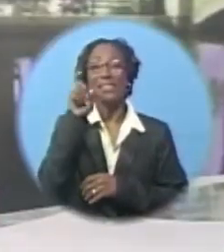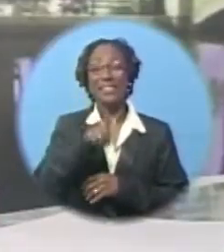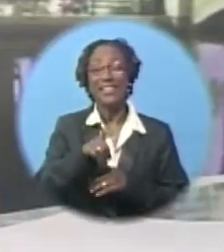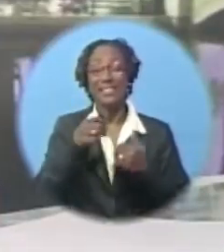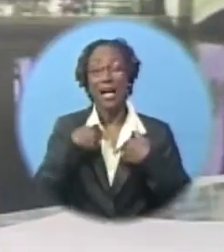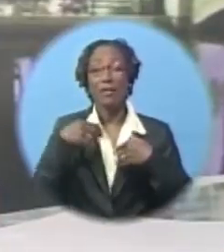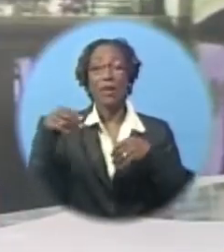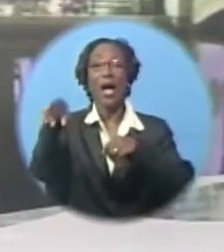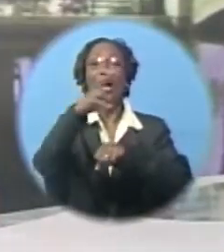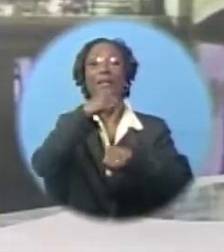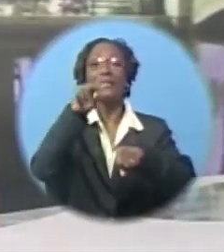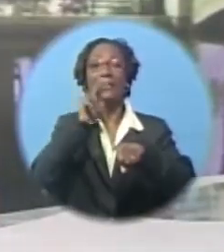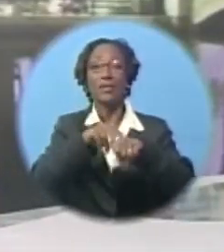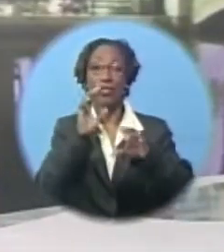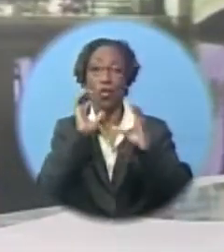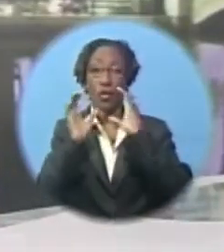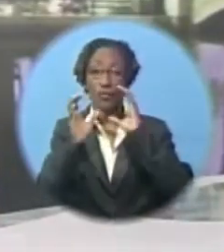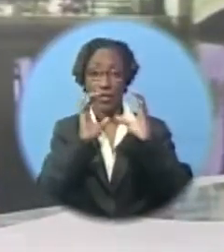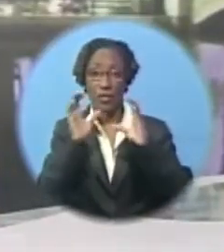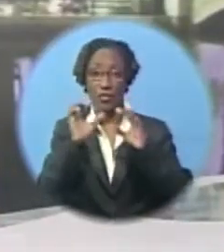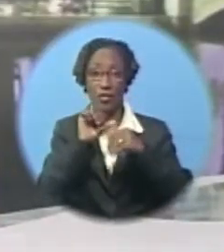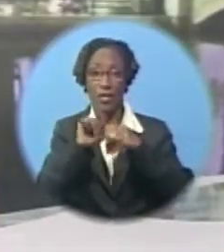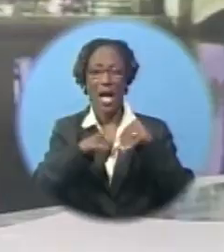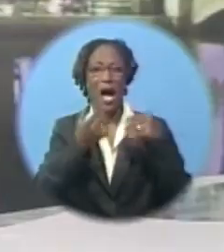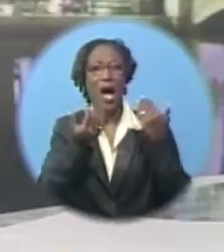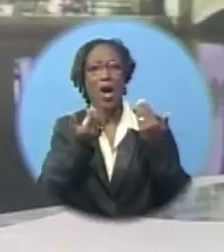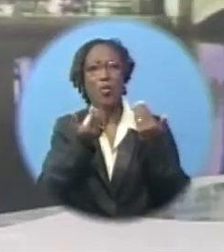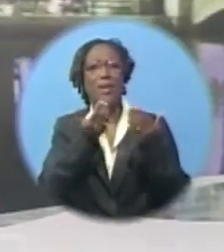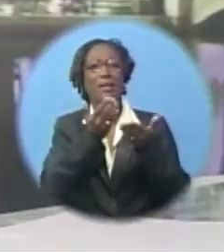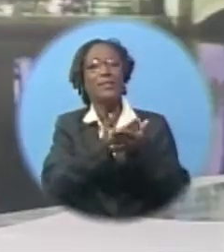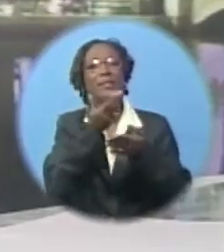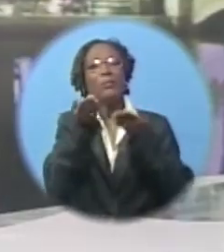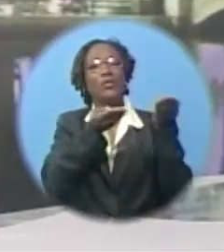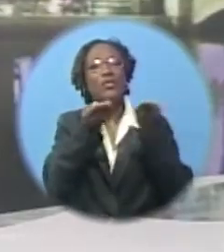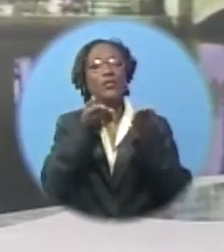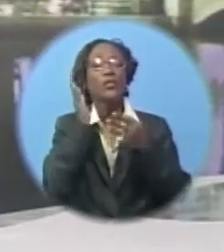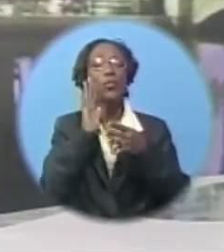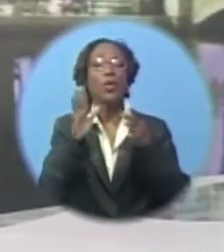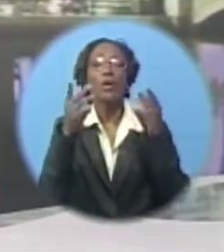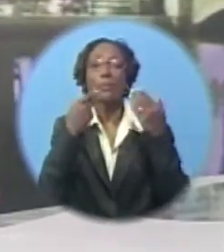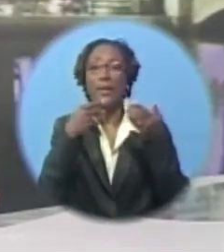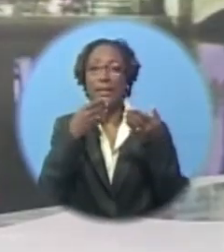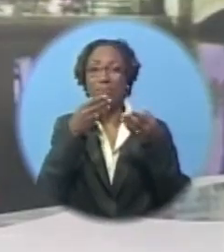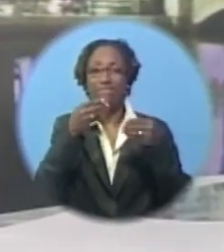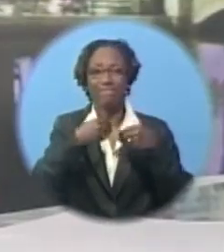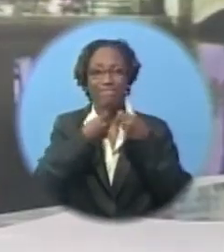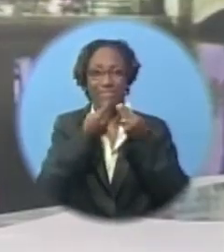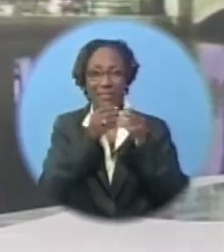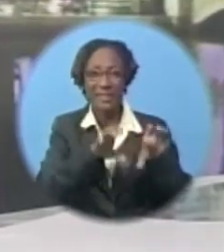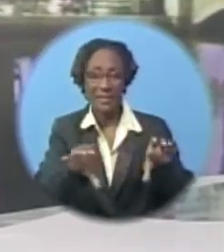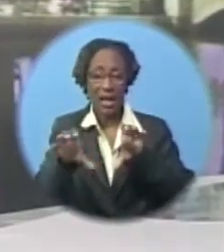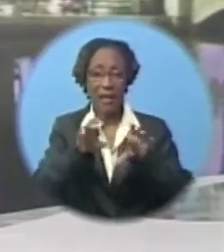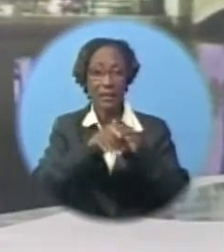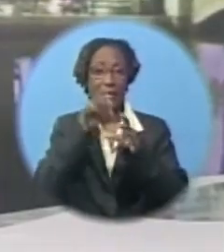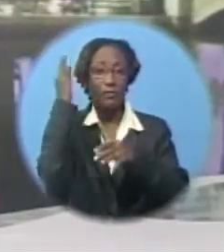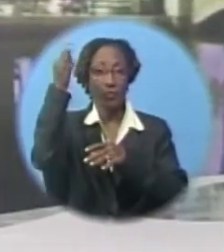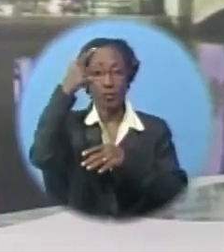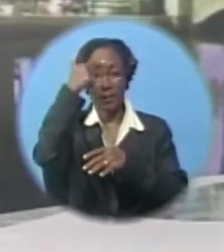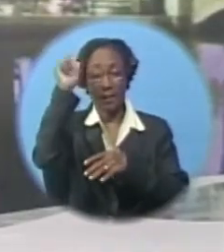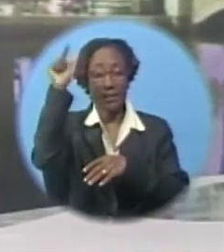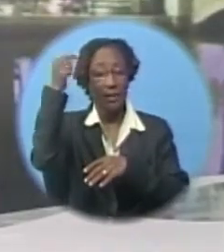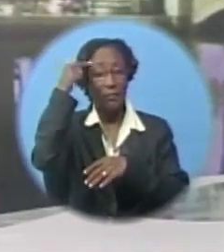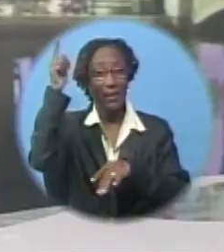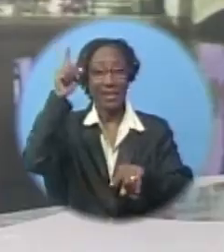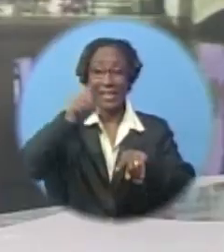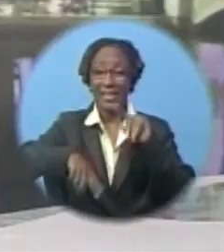to have a national conversation on how certain services will be delivered in the future. And that's because government cannot afford to